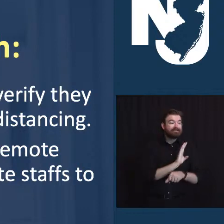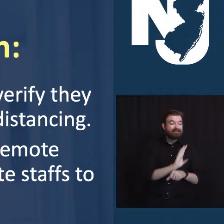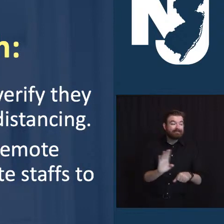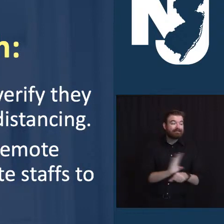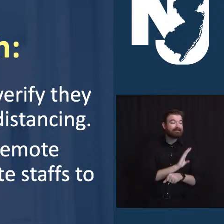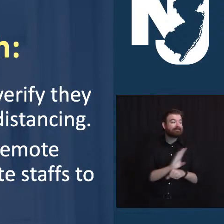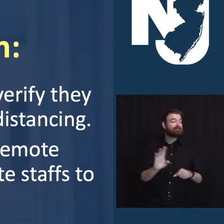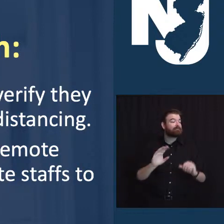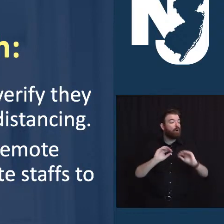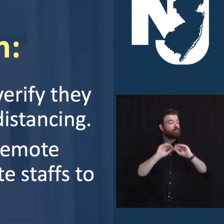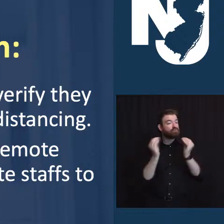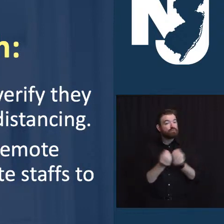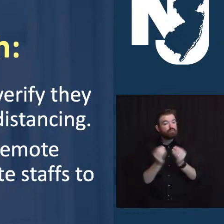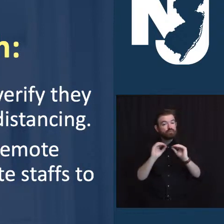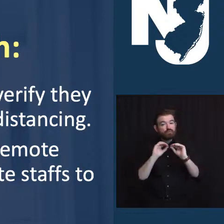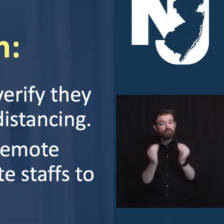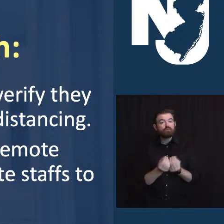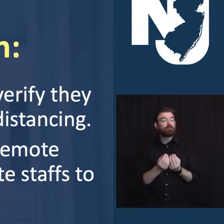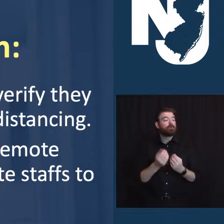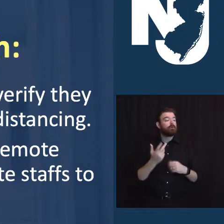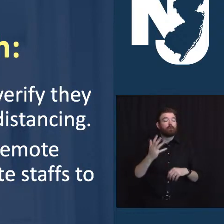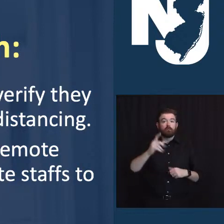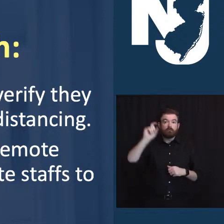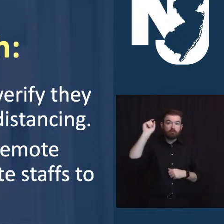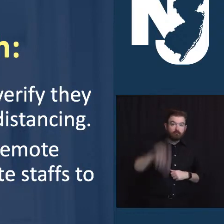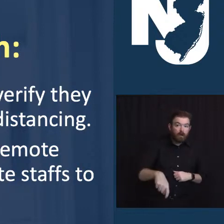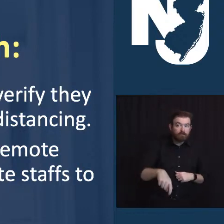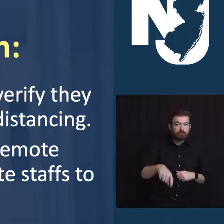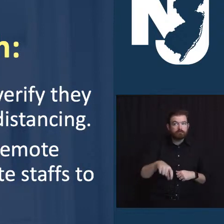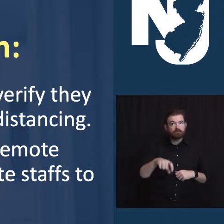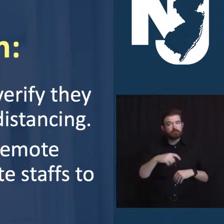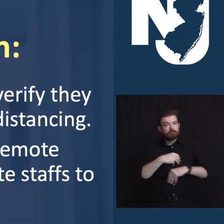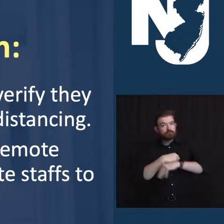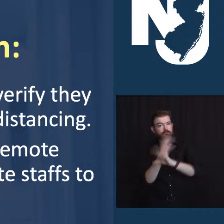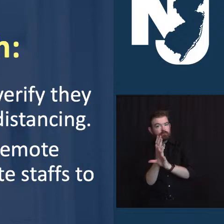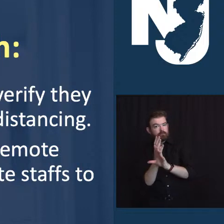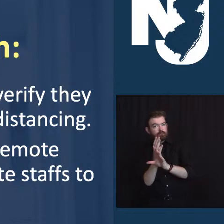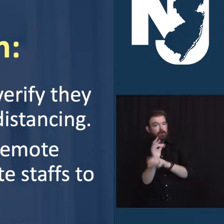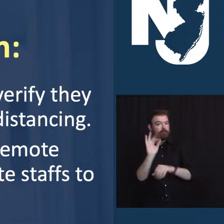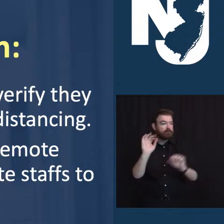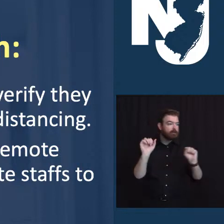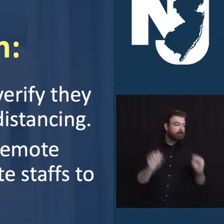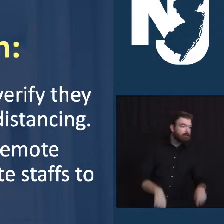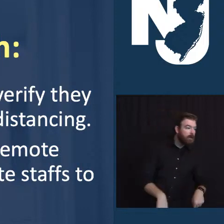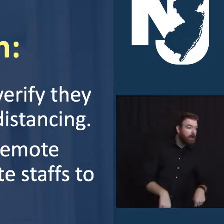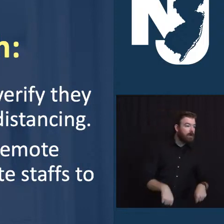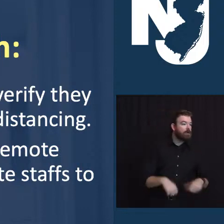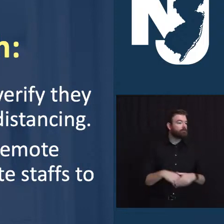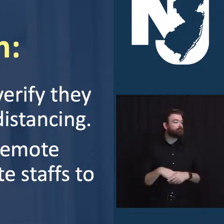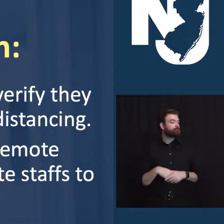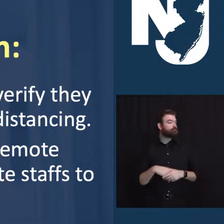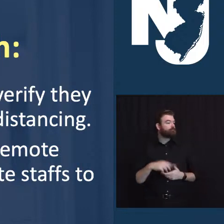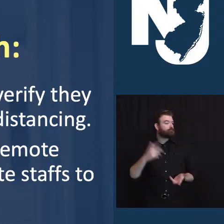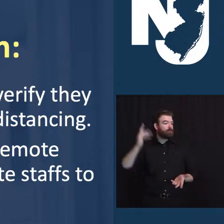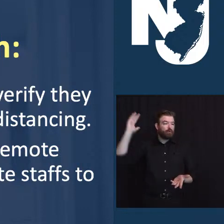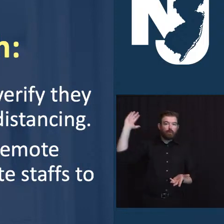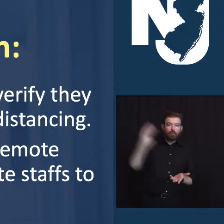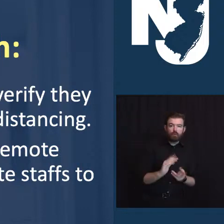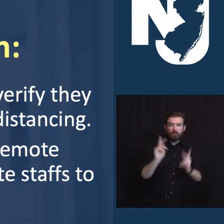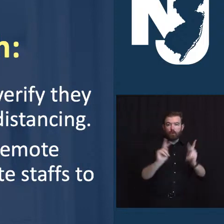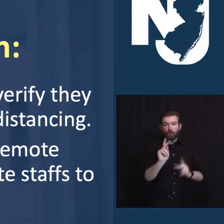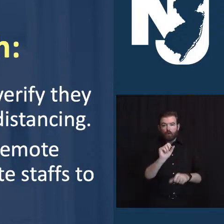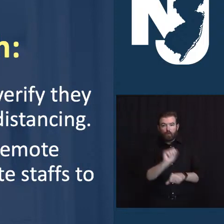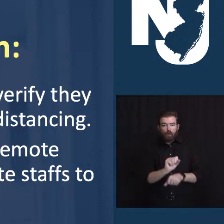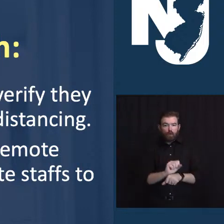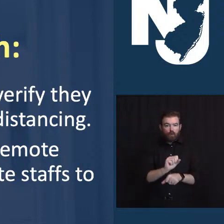number necessary. We're doing this to allow employers greater flexibility to bring employees back into